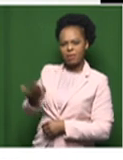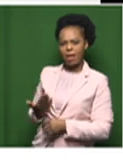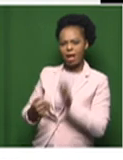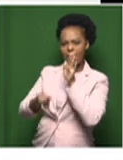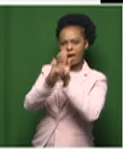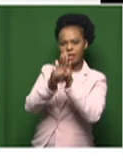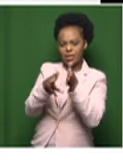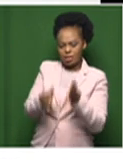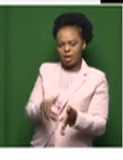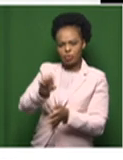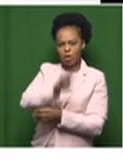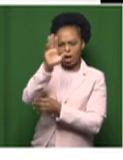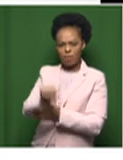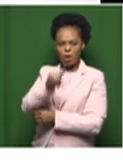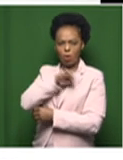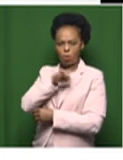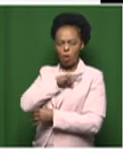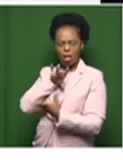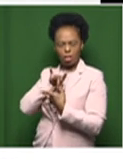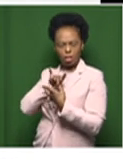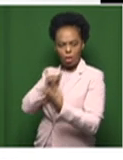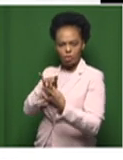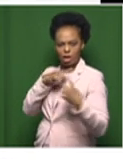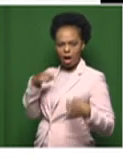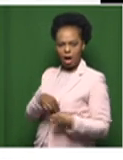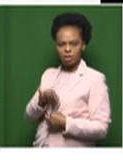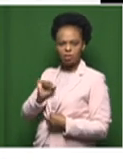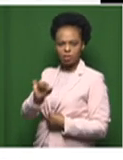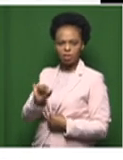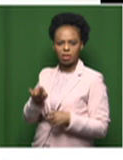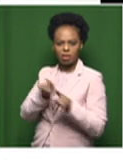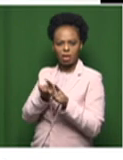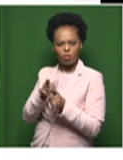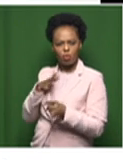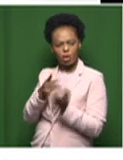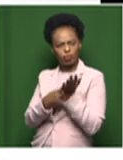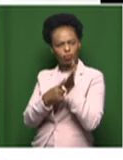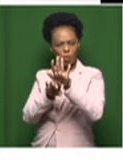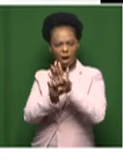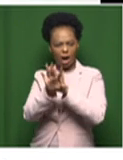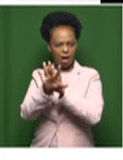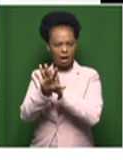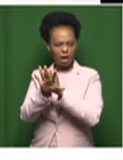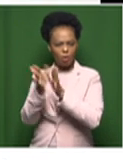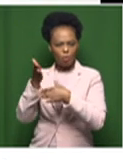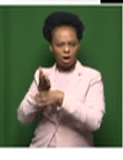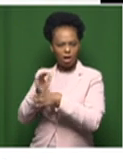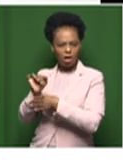South Africa. Why are these so close to your heart and worth shining the spotlight on in your work?